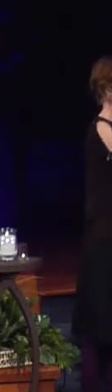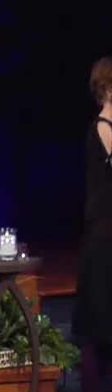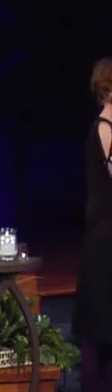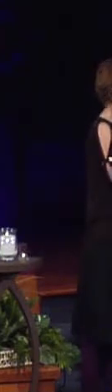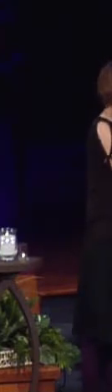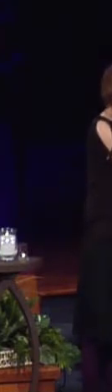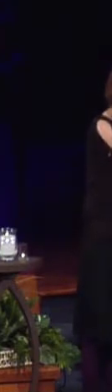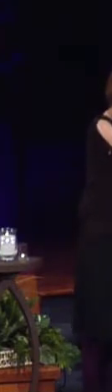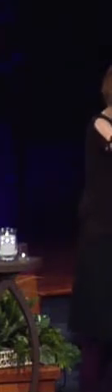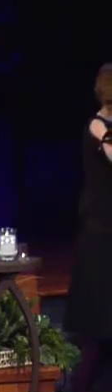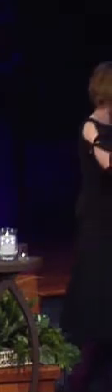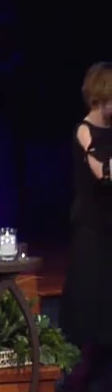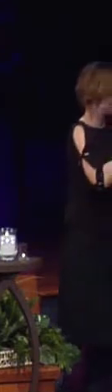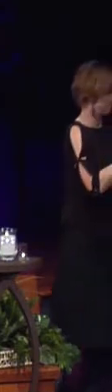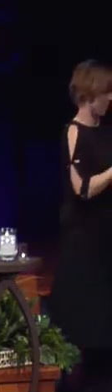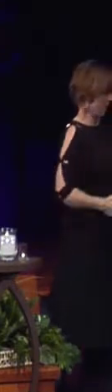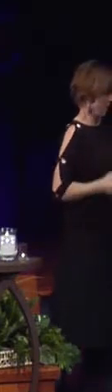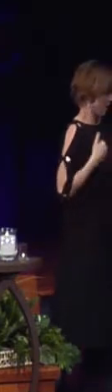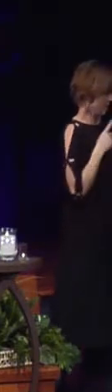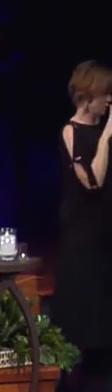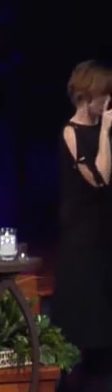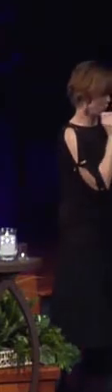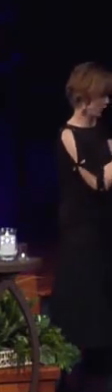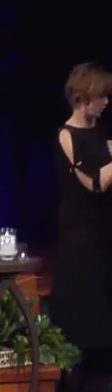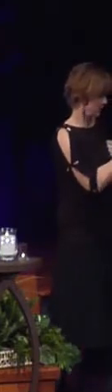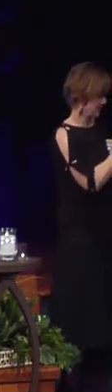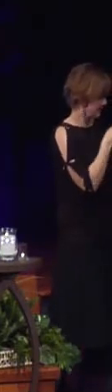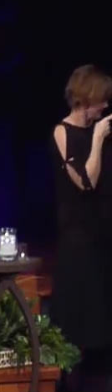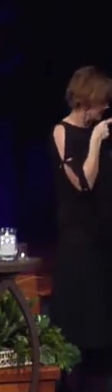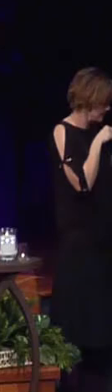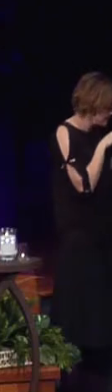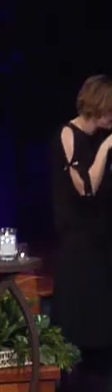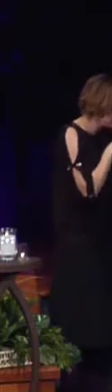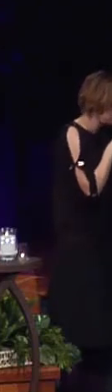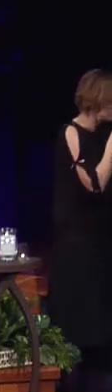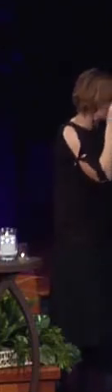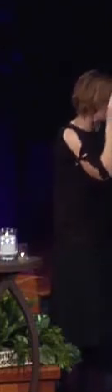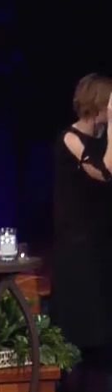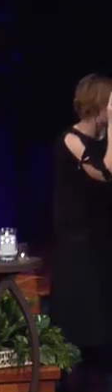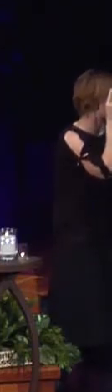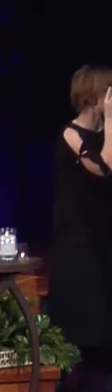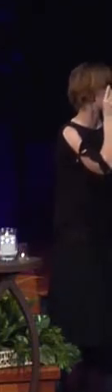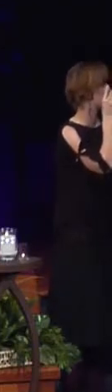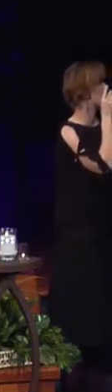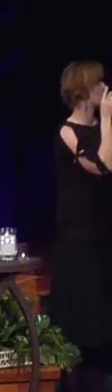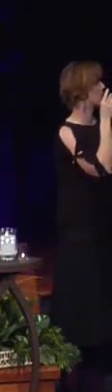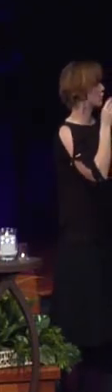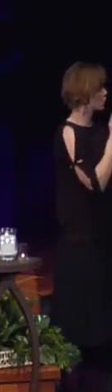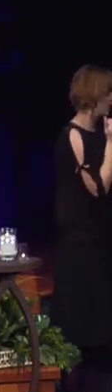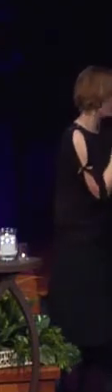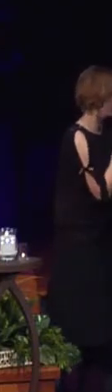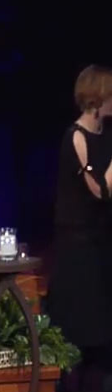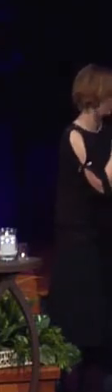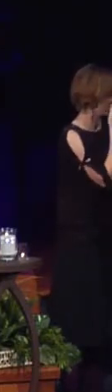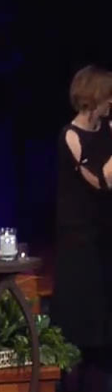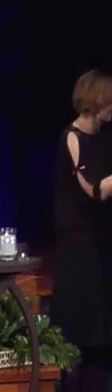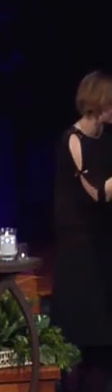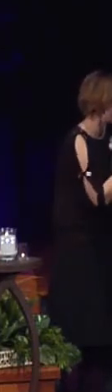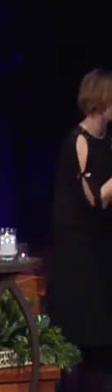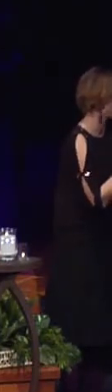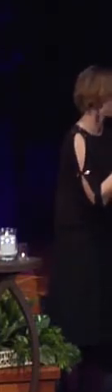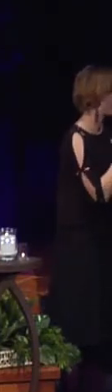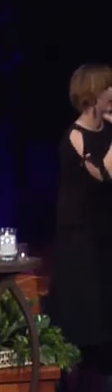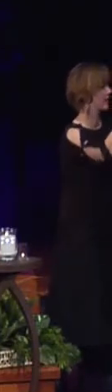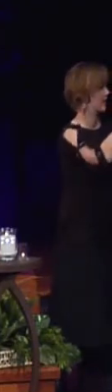life's questions together and leaving better because of it. Burke uses the following